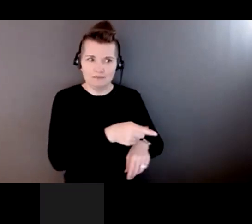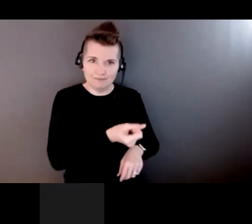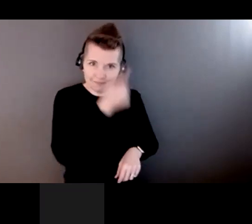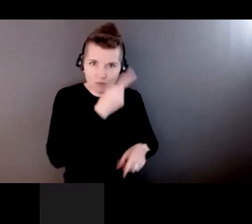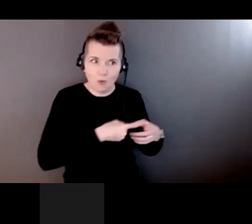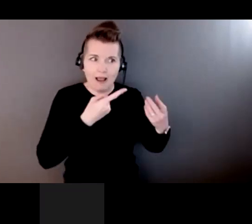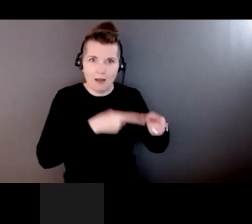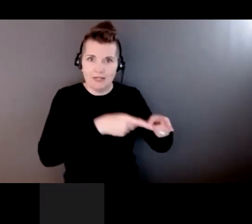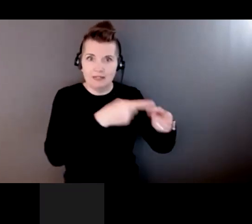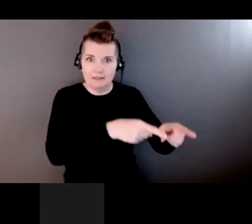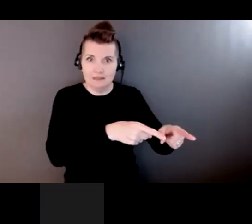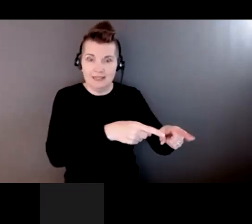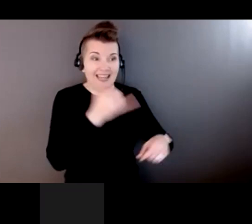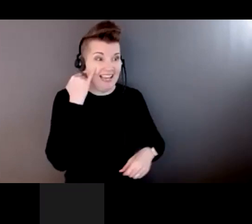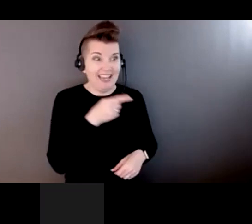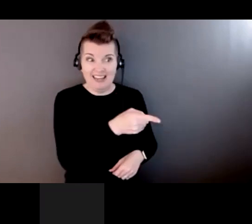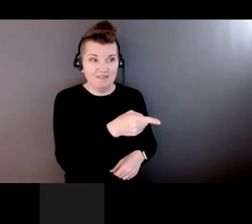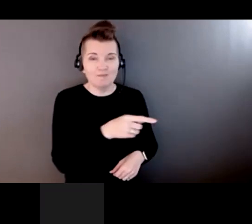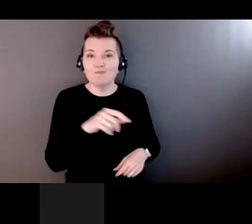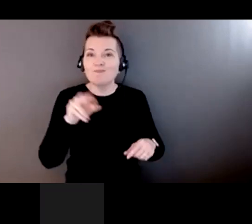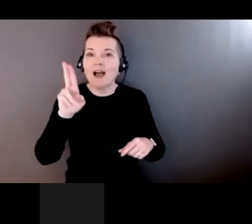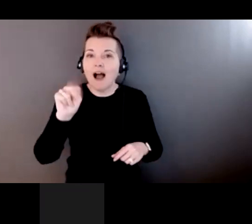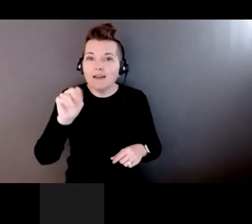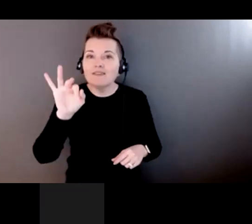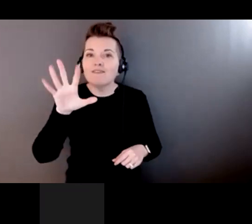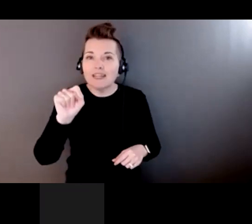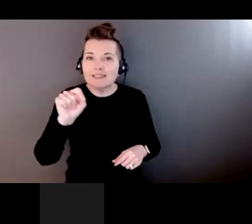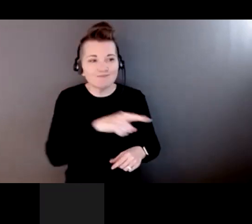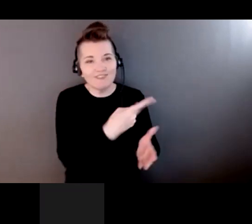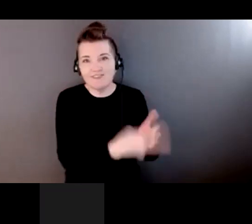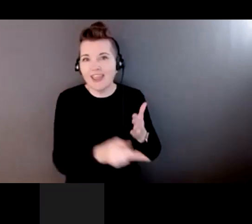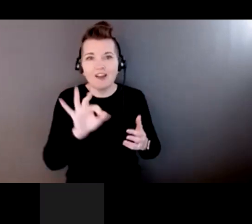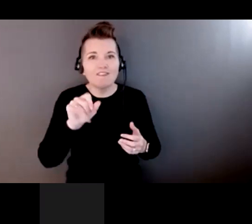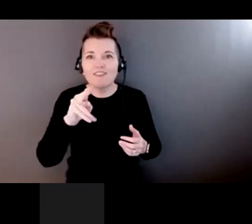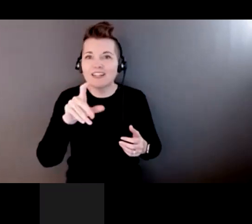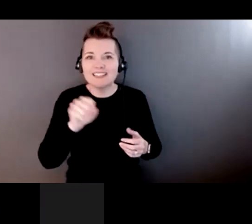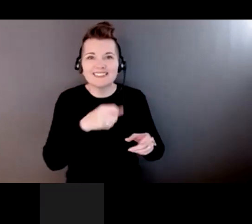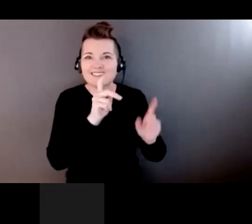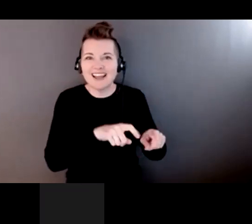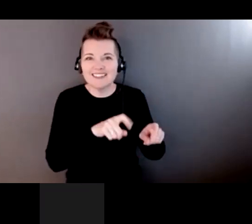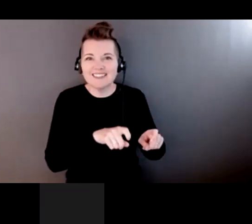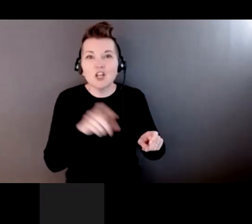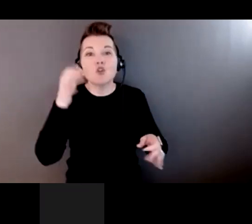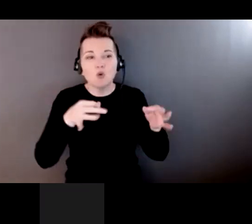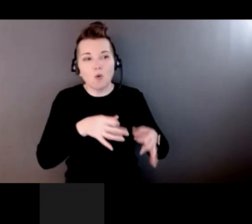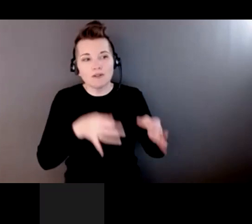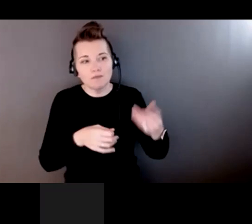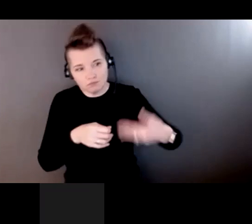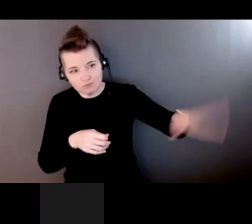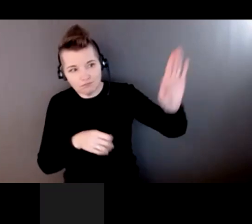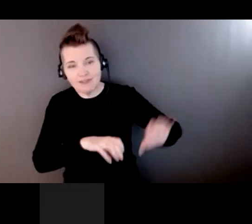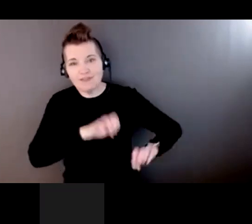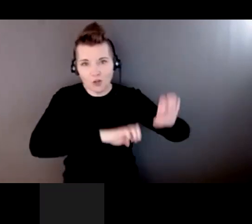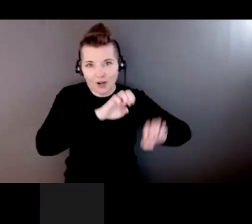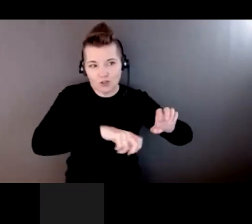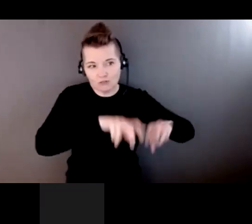If they're unfit, the court can both send them off for an examination and also send them off to